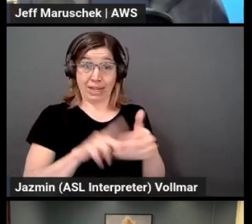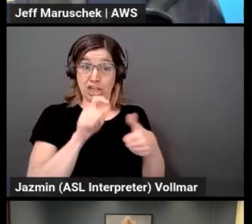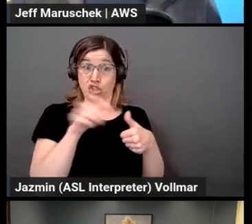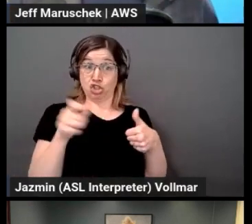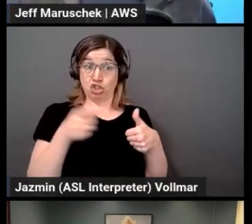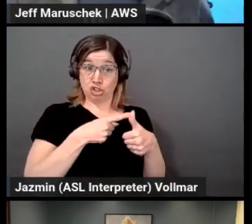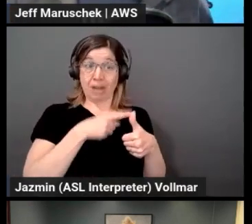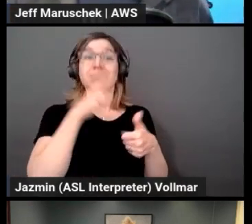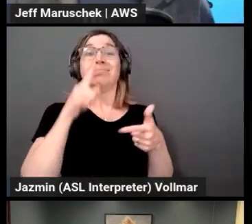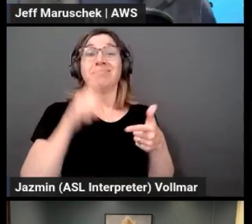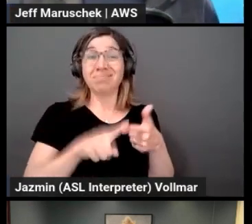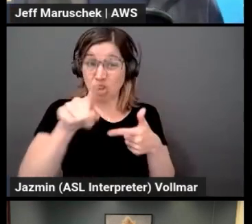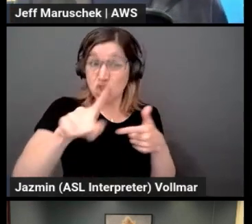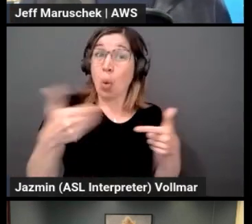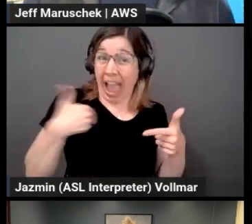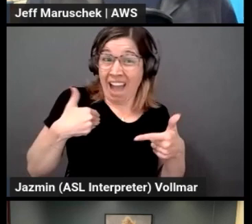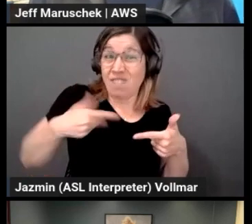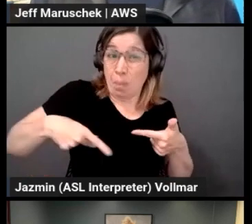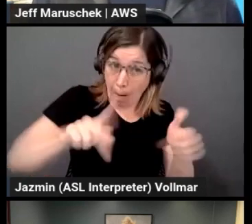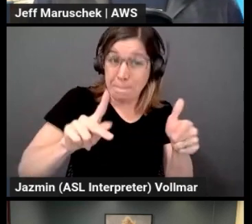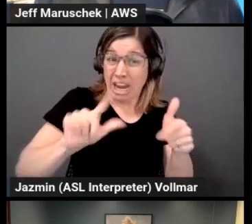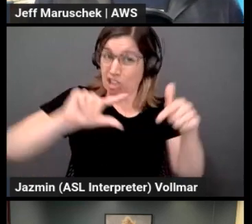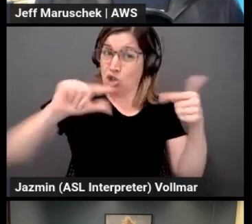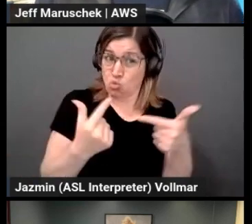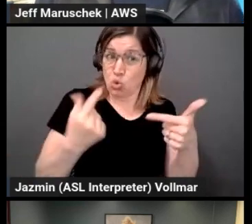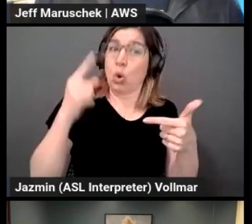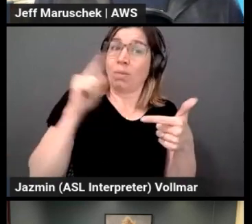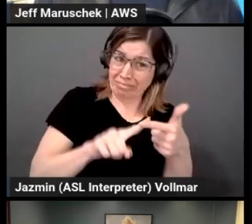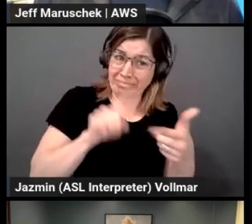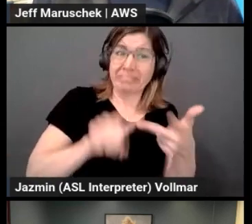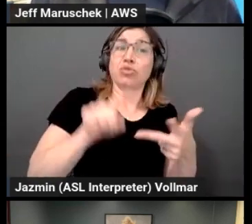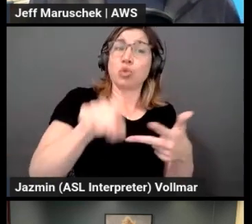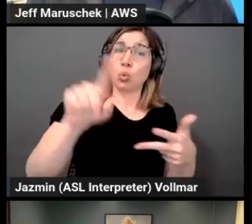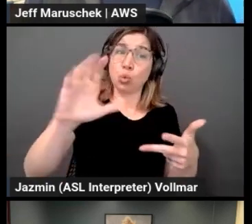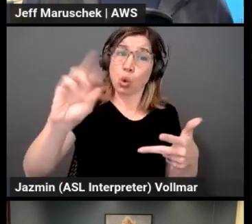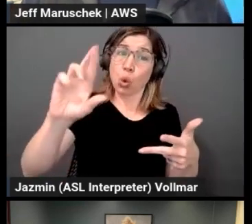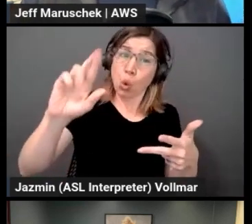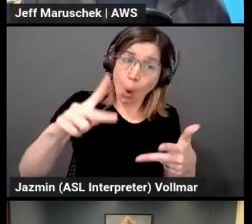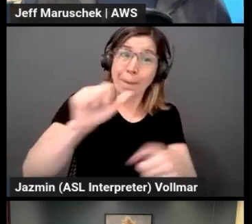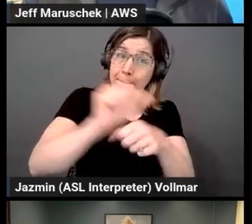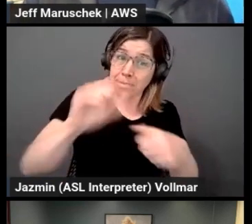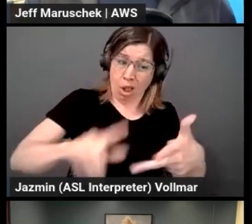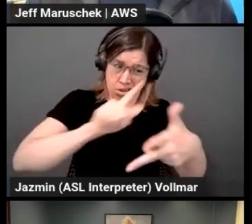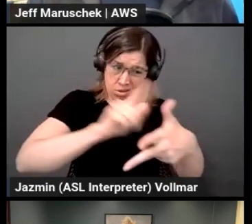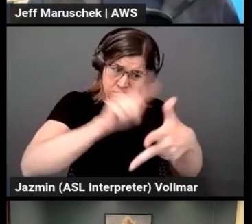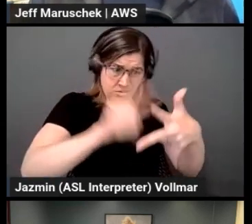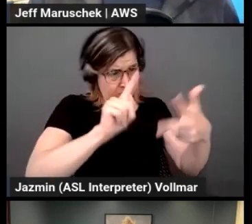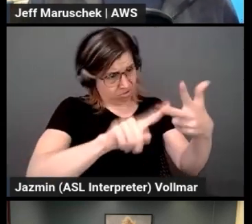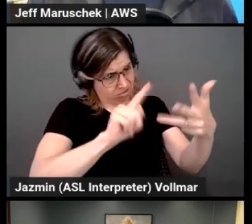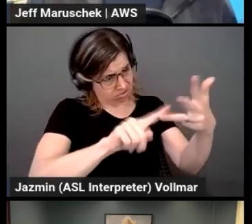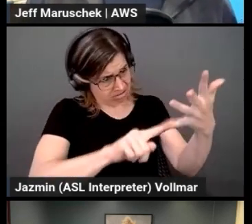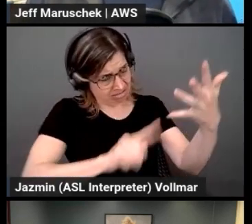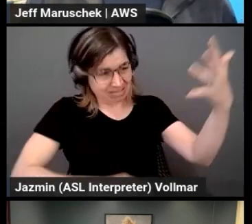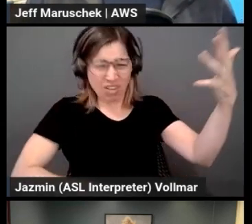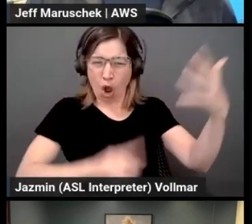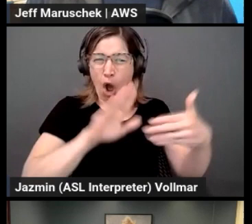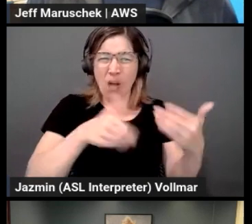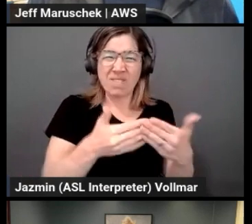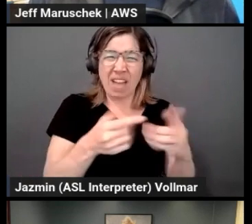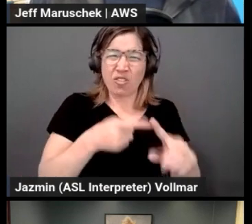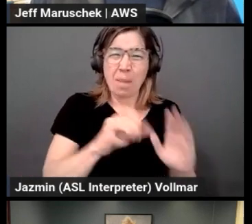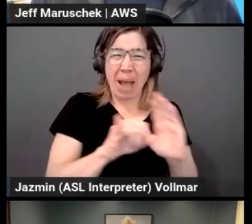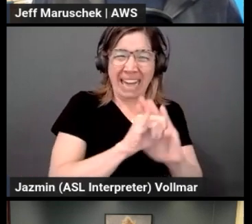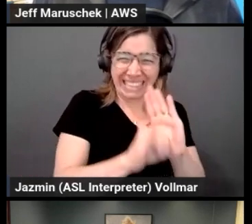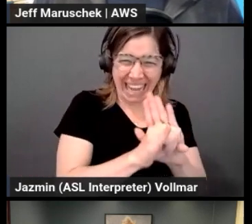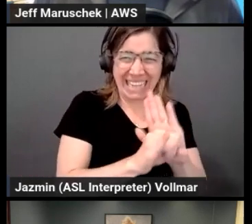a certain group, you are a corporate employee and other things like that that you can get from the identity provider. But it also wants to